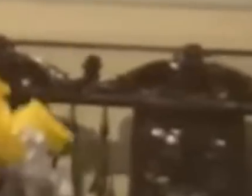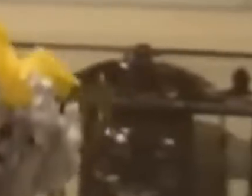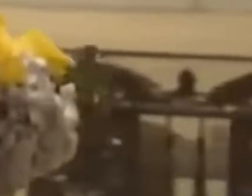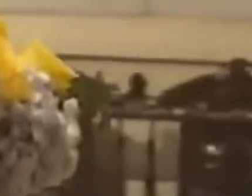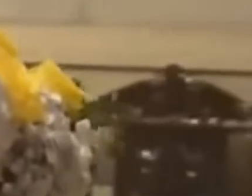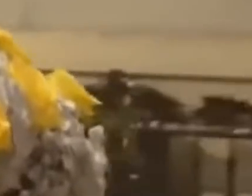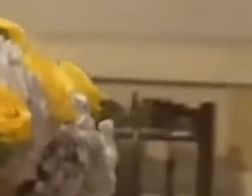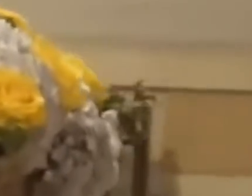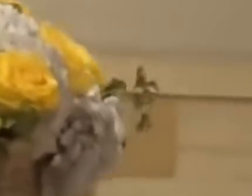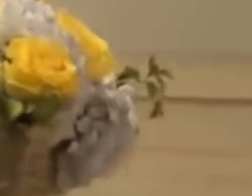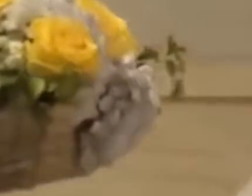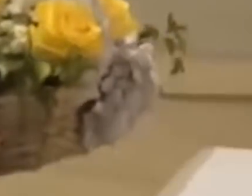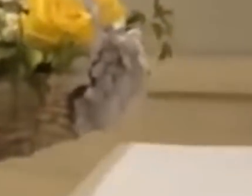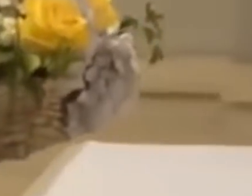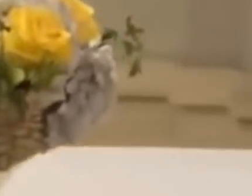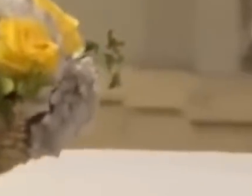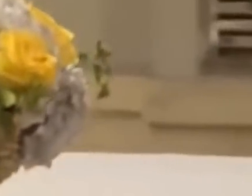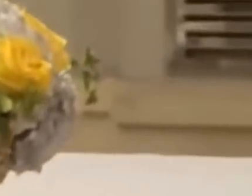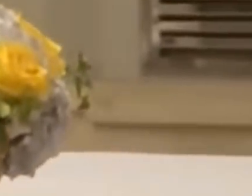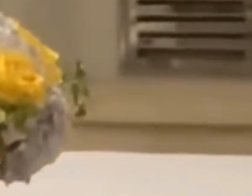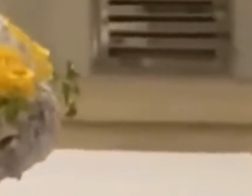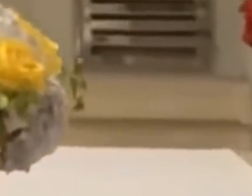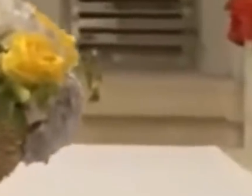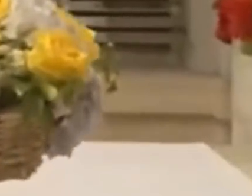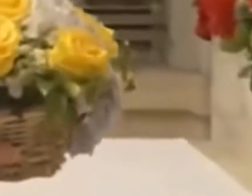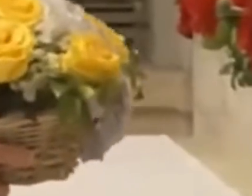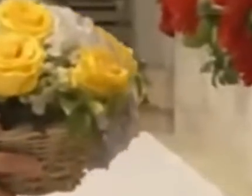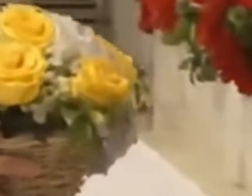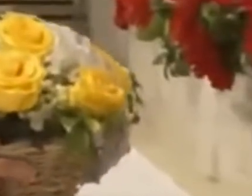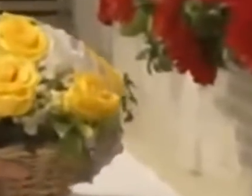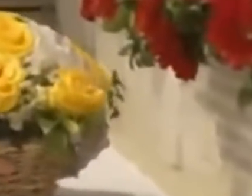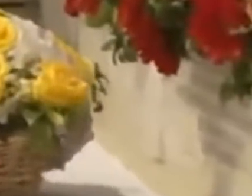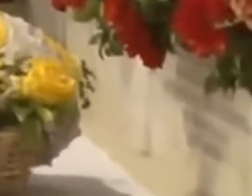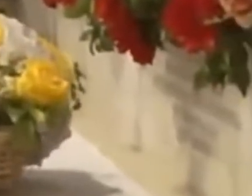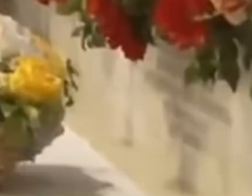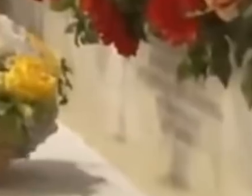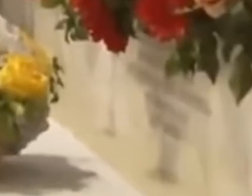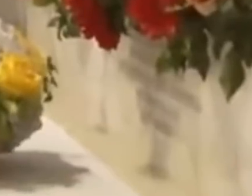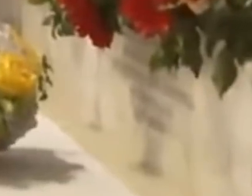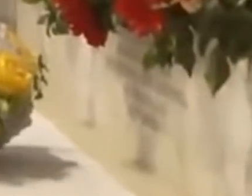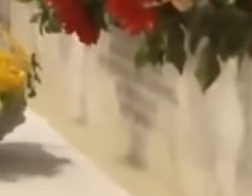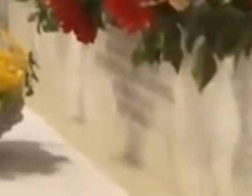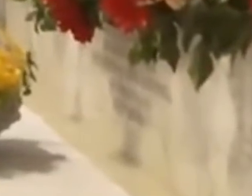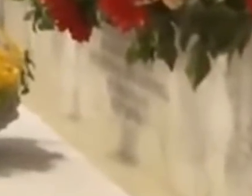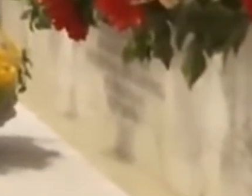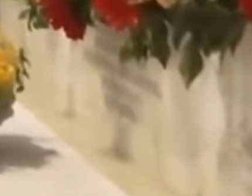Thank you.